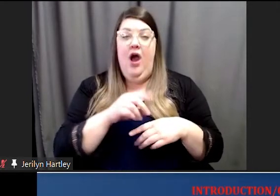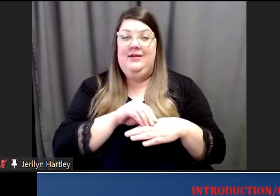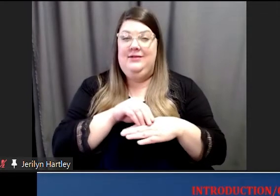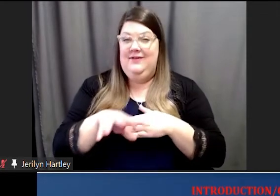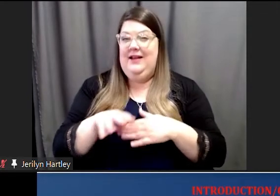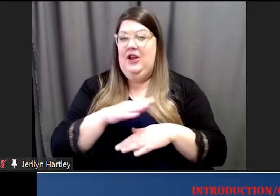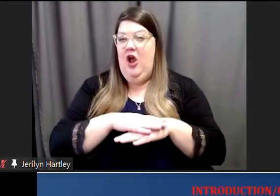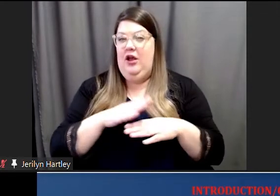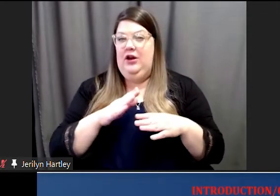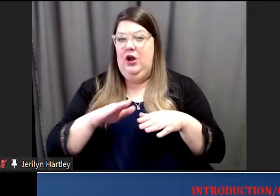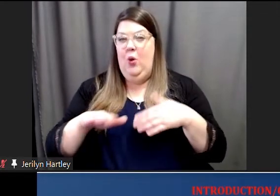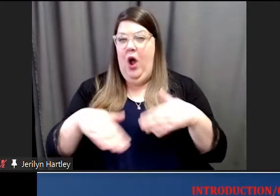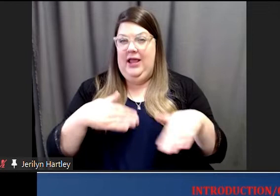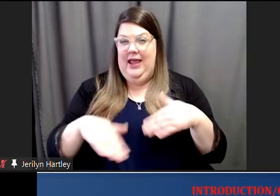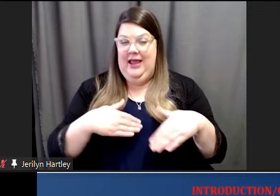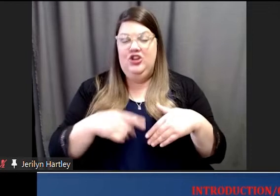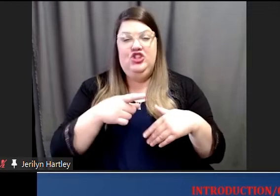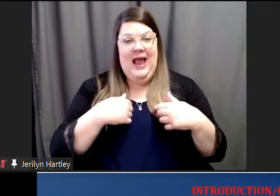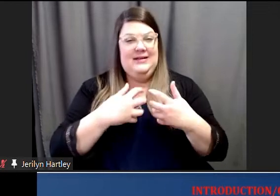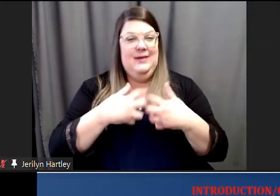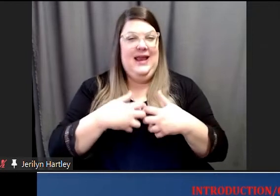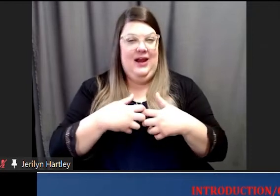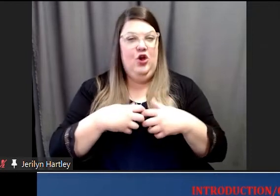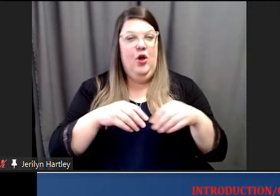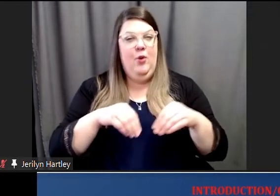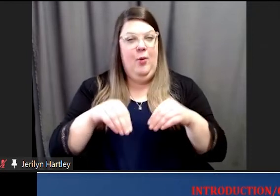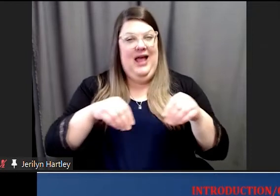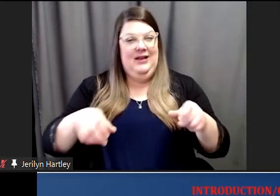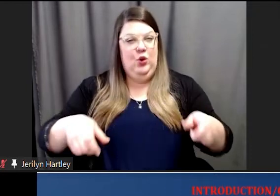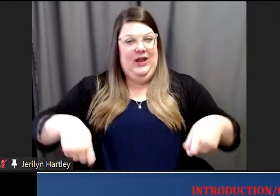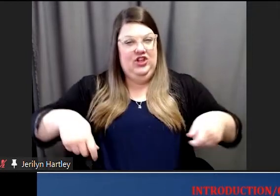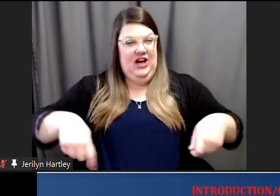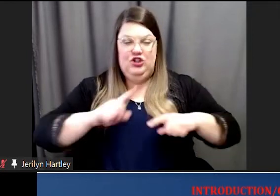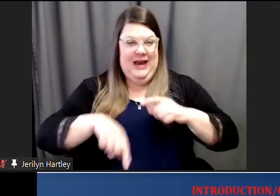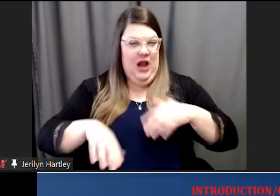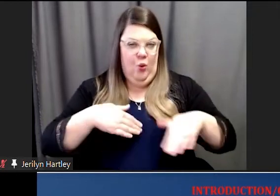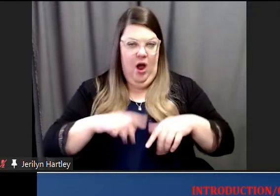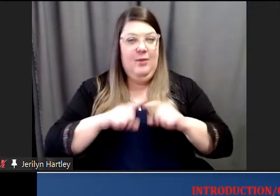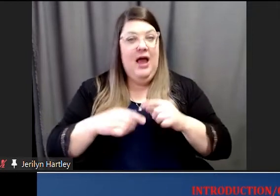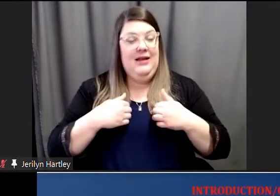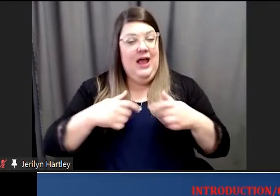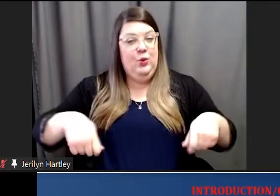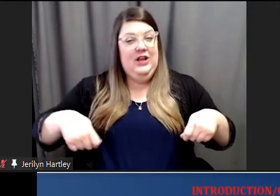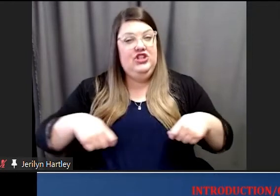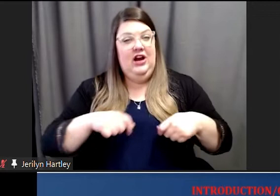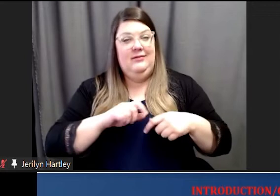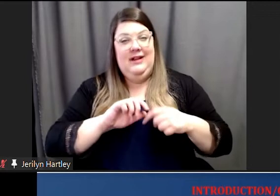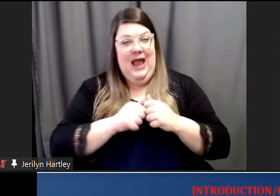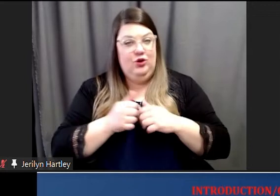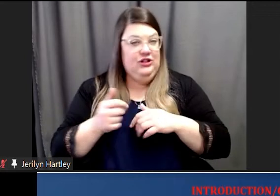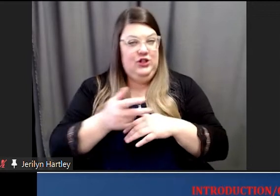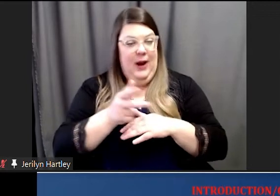Emma has a mechanical mobilized wheelchair, so she cannot walk, but she has that wheelchair and that's how she gets around. And